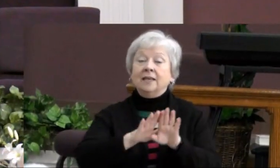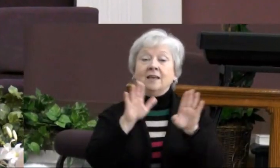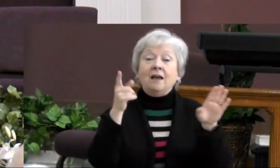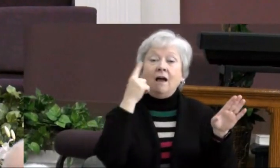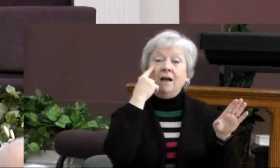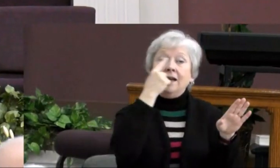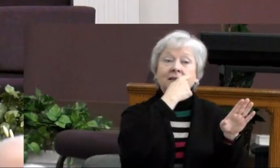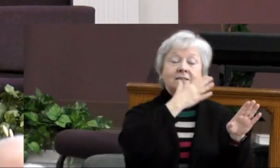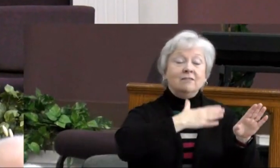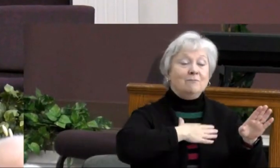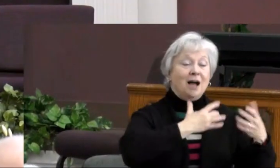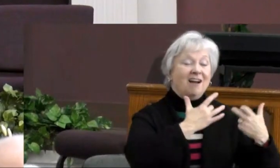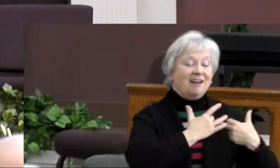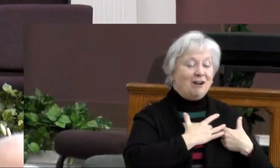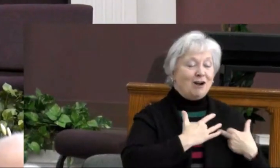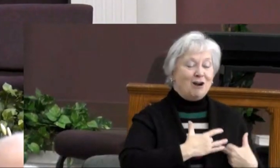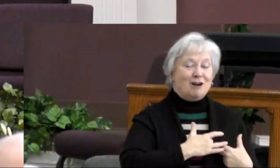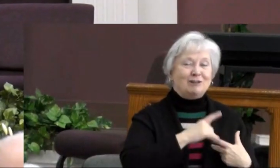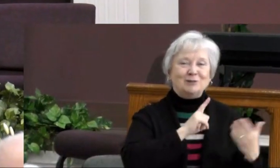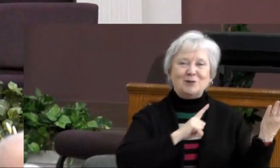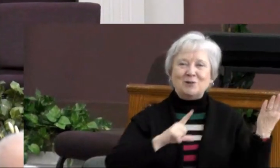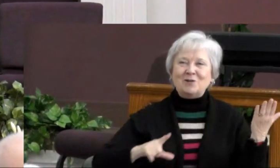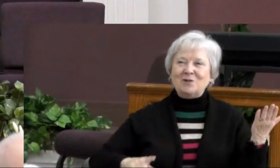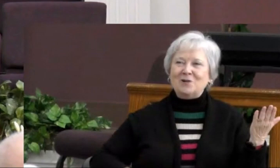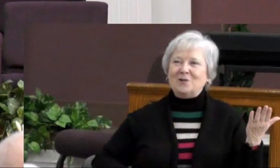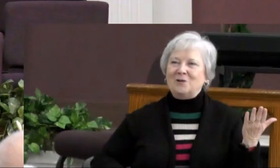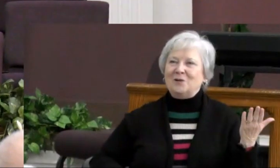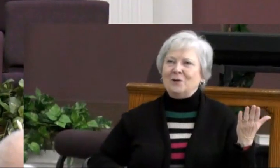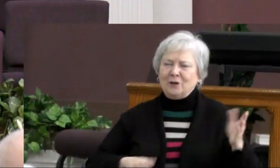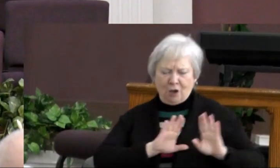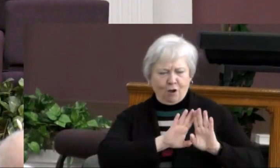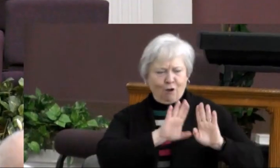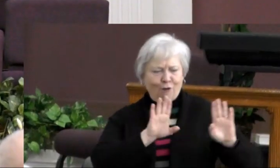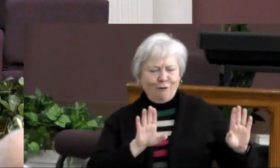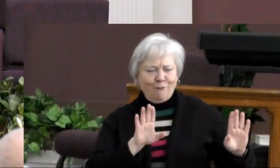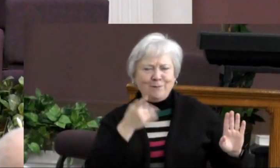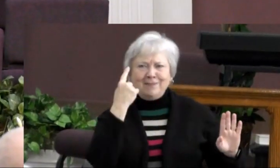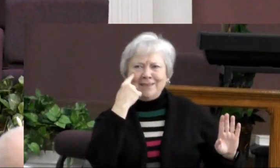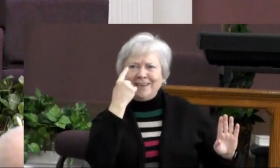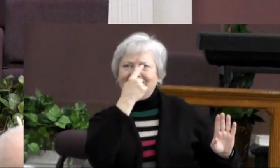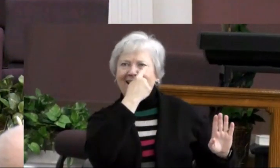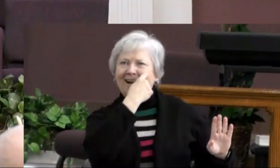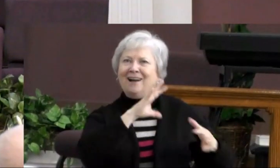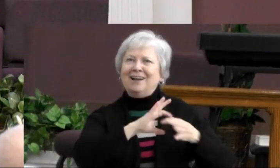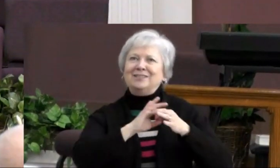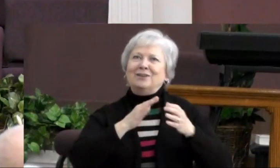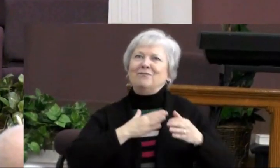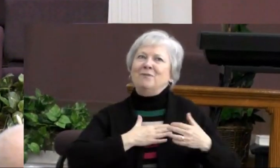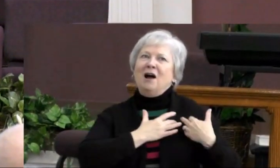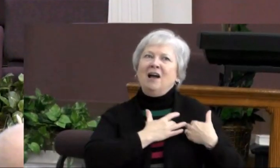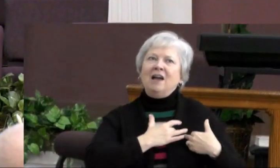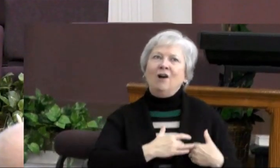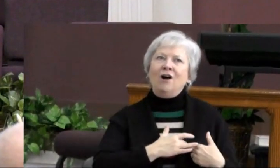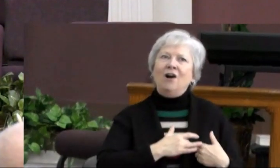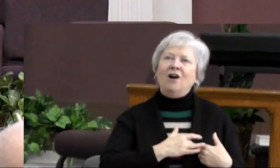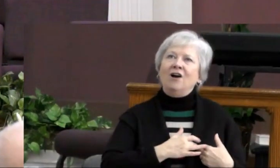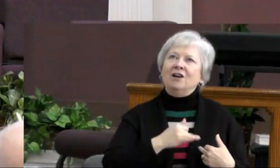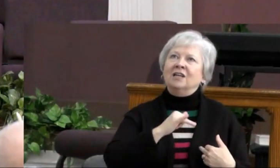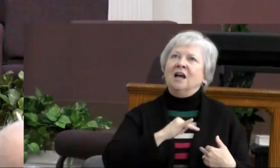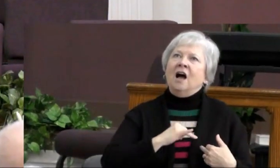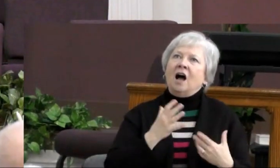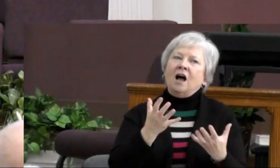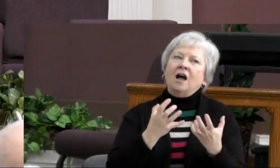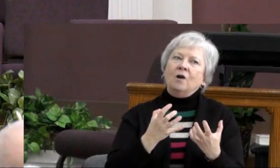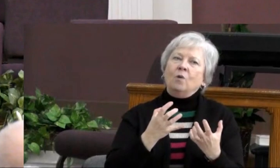Open the eyes of my heart, Lord. Open the eyes of my